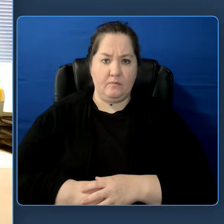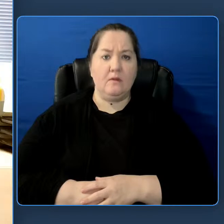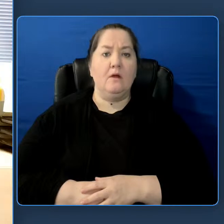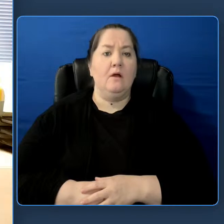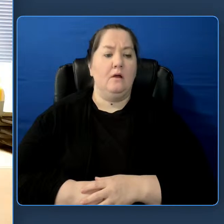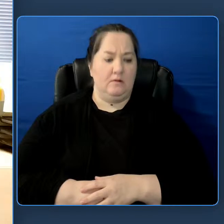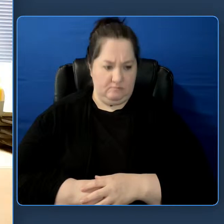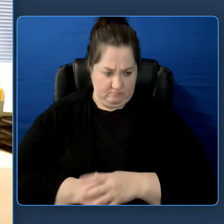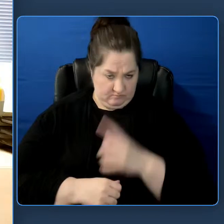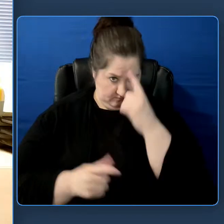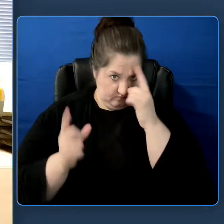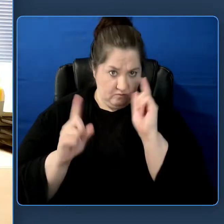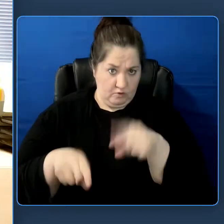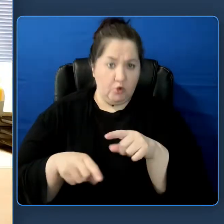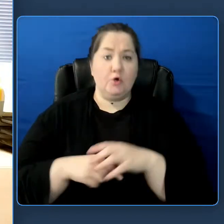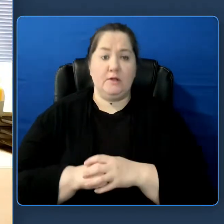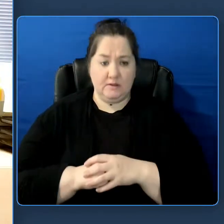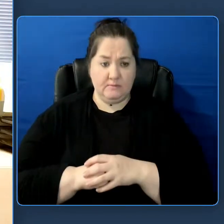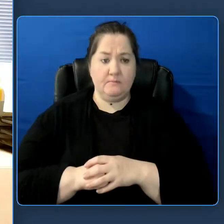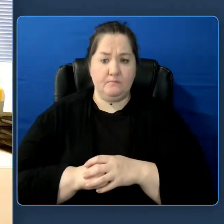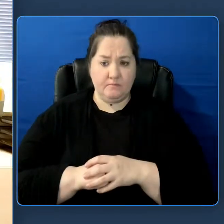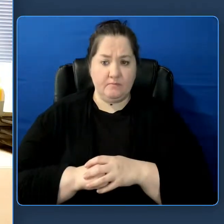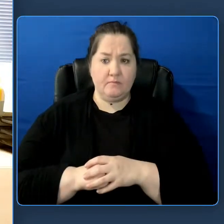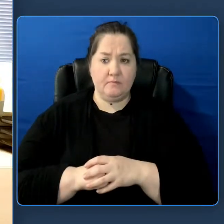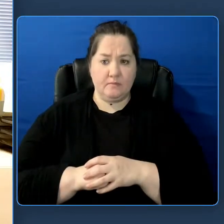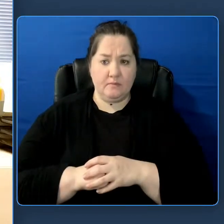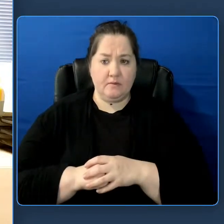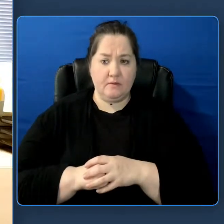I totally agree.